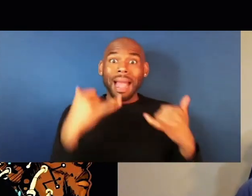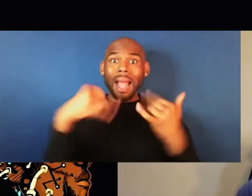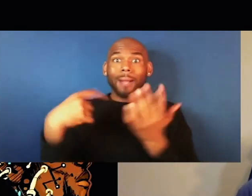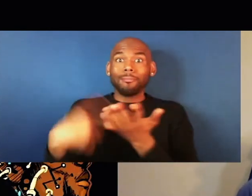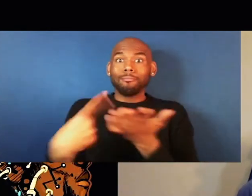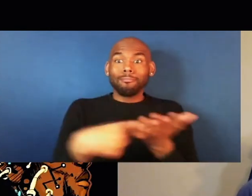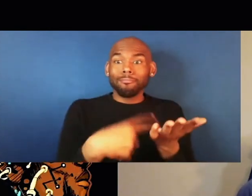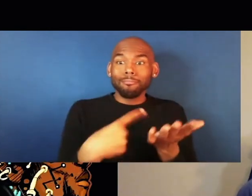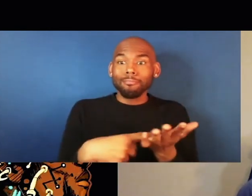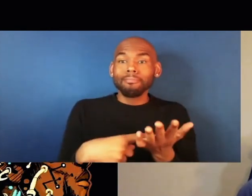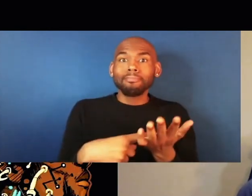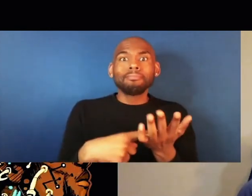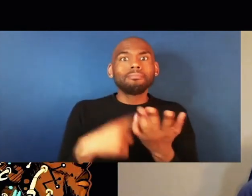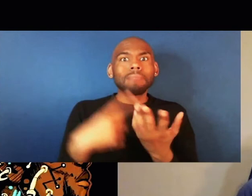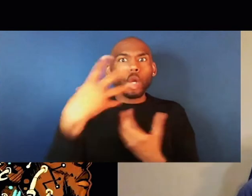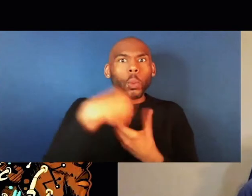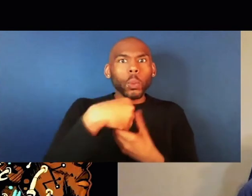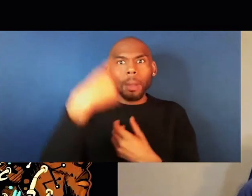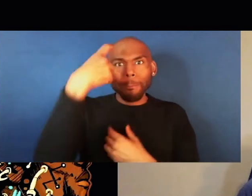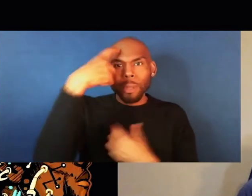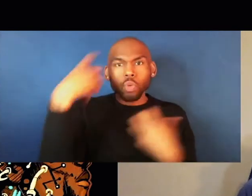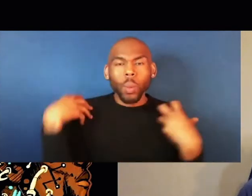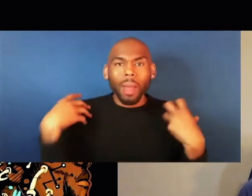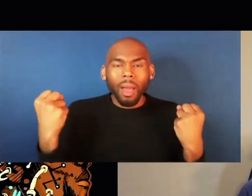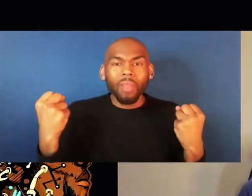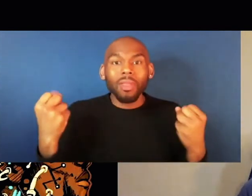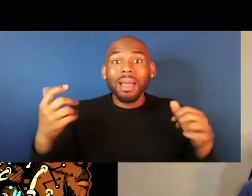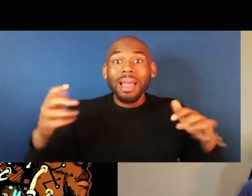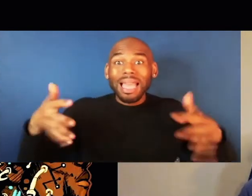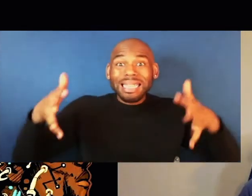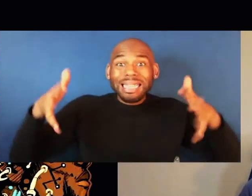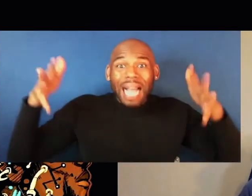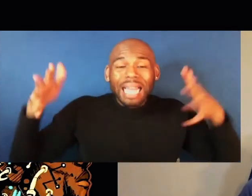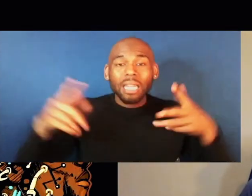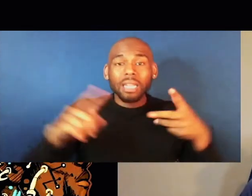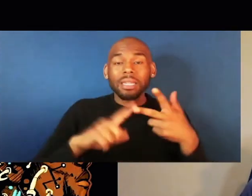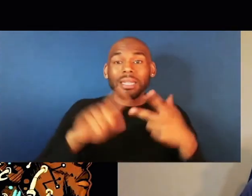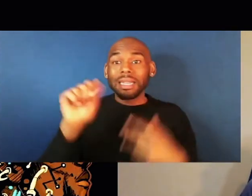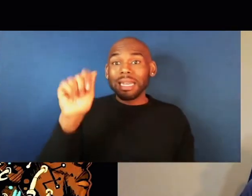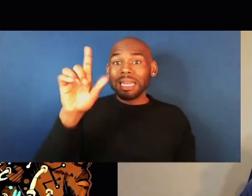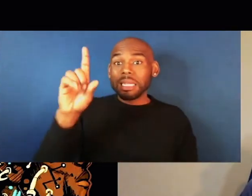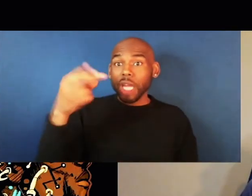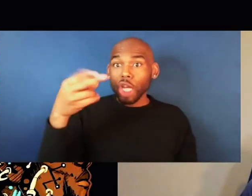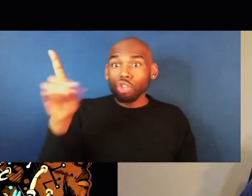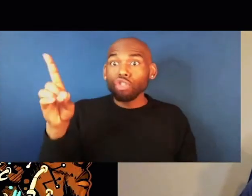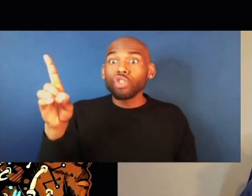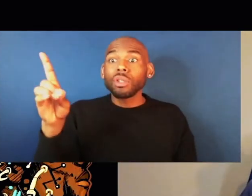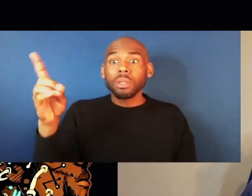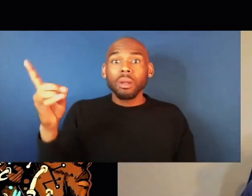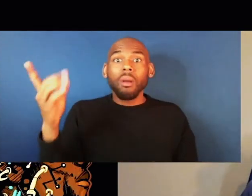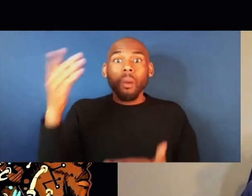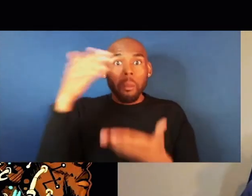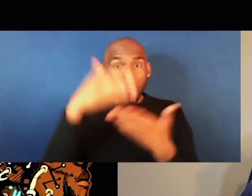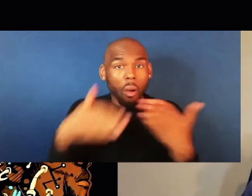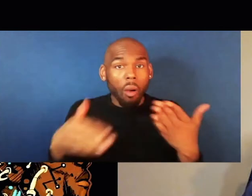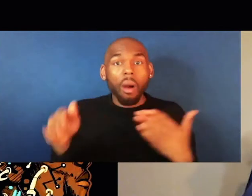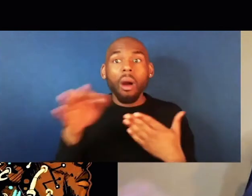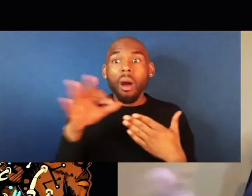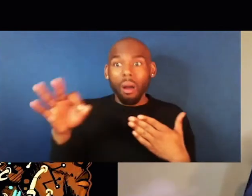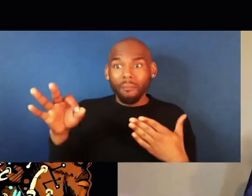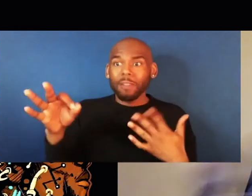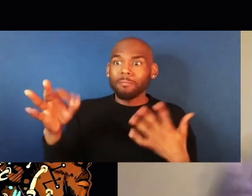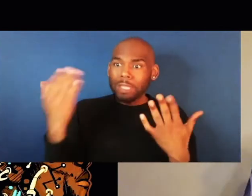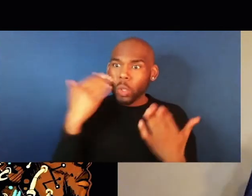cause now the talk is including like mental health, like anxiety, ADHD, as a part of,